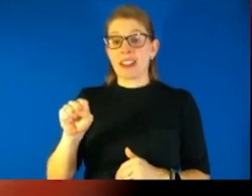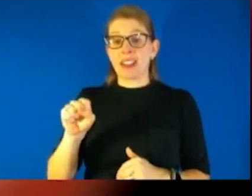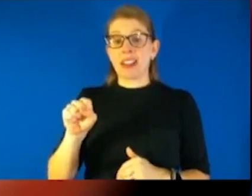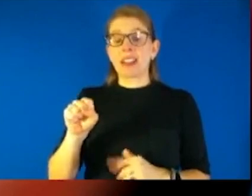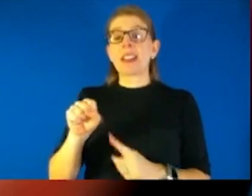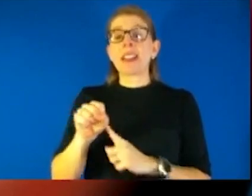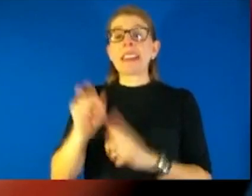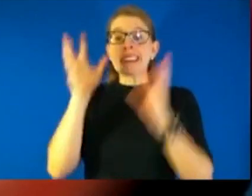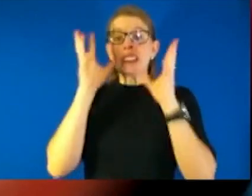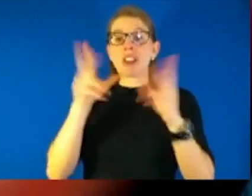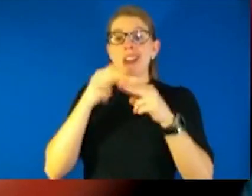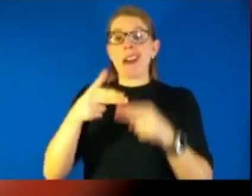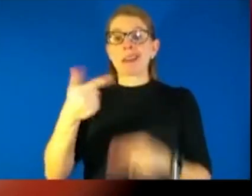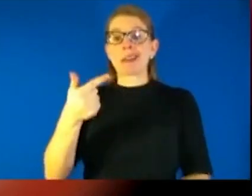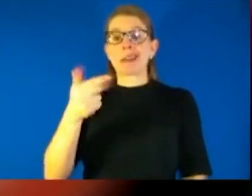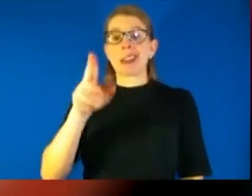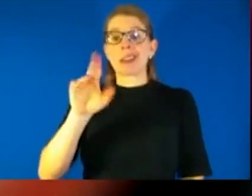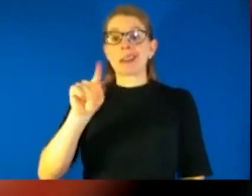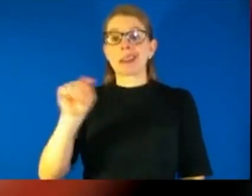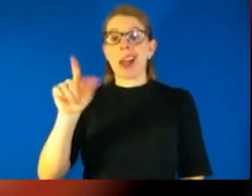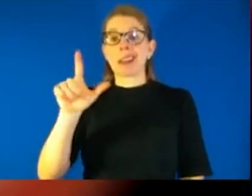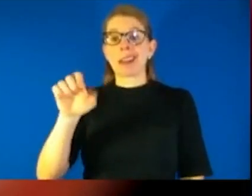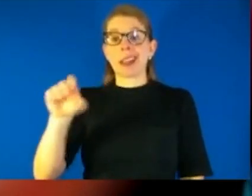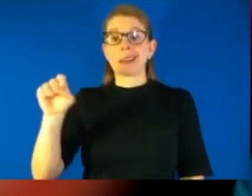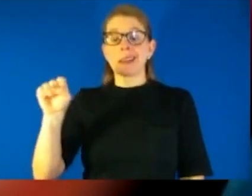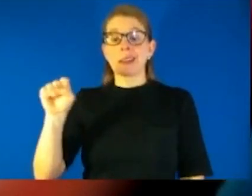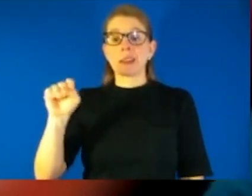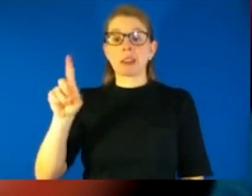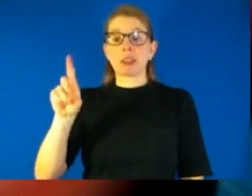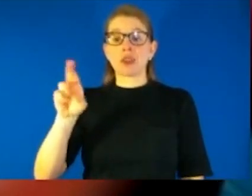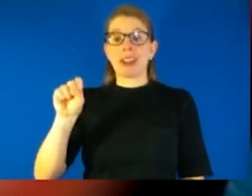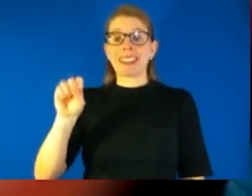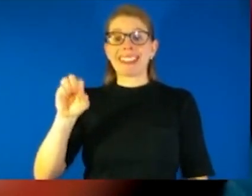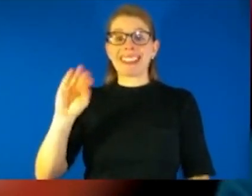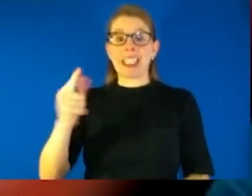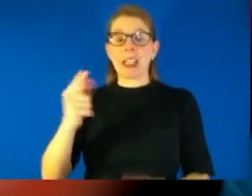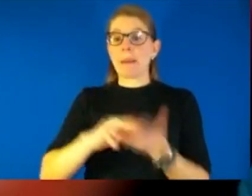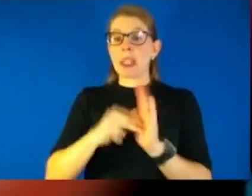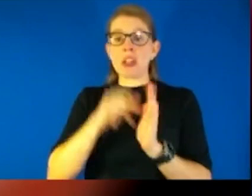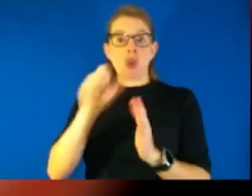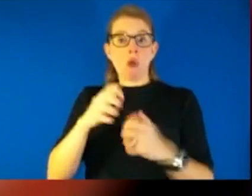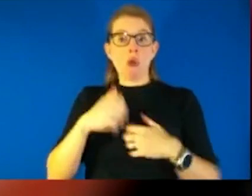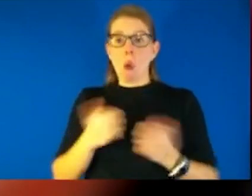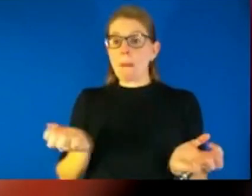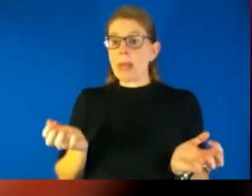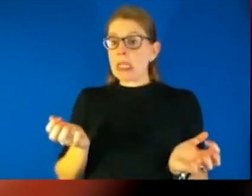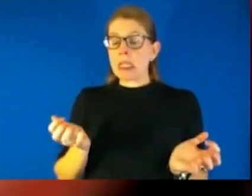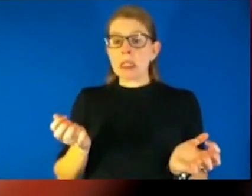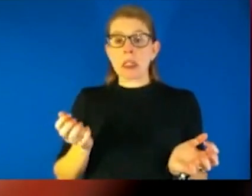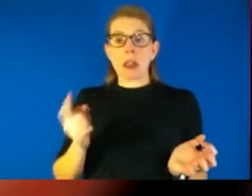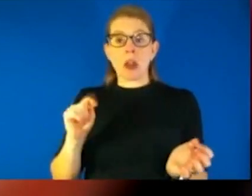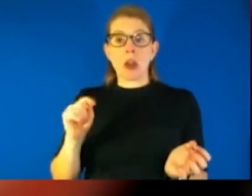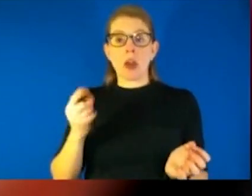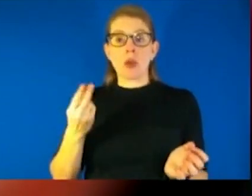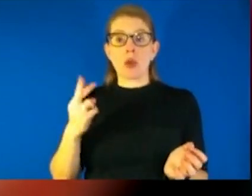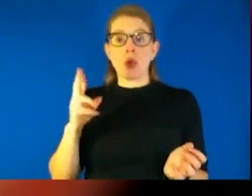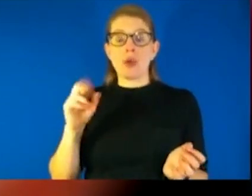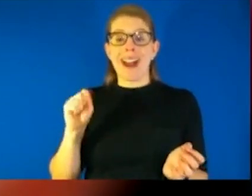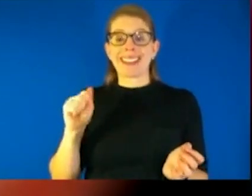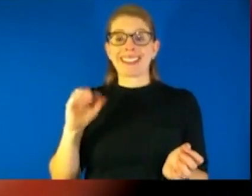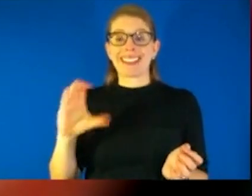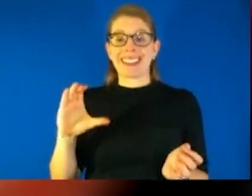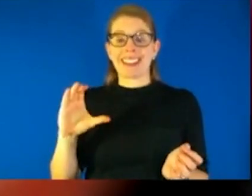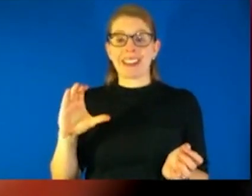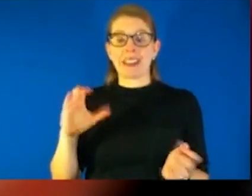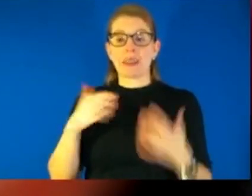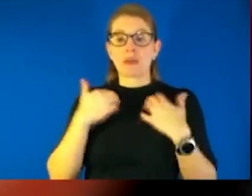dressing, that you do gutless dressing and don't open the thoracic and peritoneal cavity, and